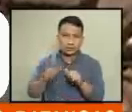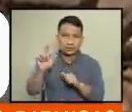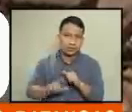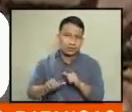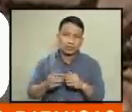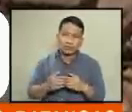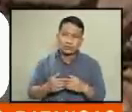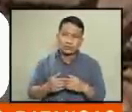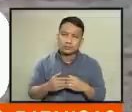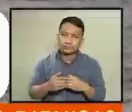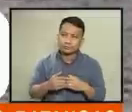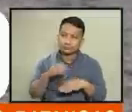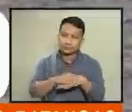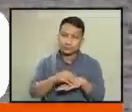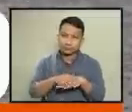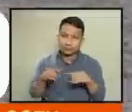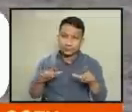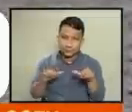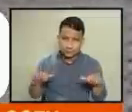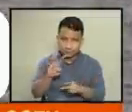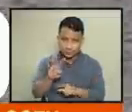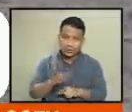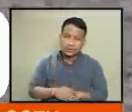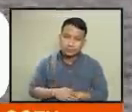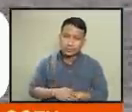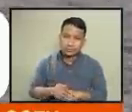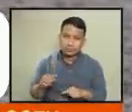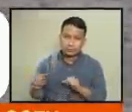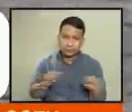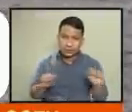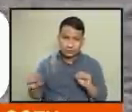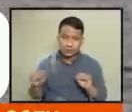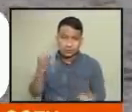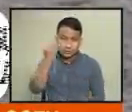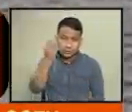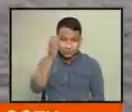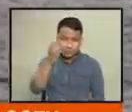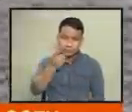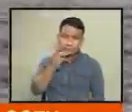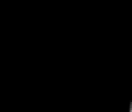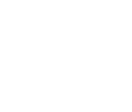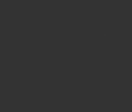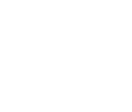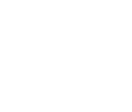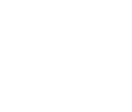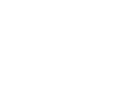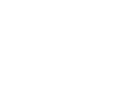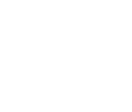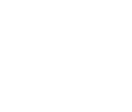ng PHIVOLCS ang status ng bulkan mula sa Alert Level 4. Umaaksyon, Jen Kalimon, News 5.